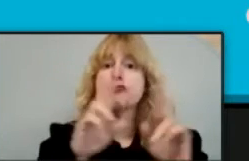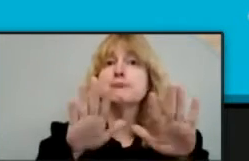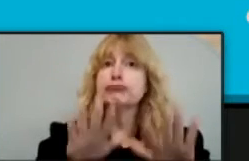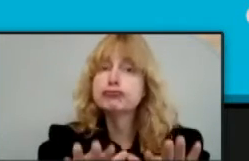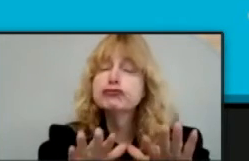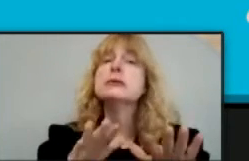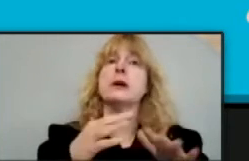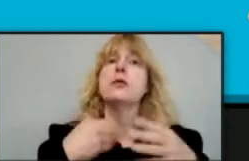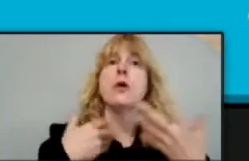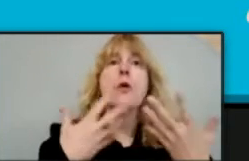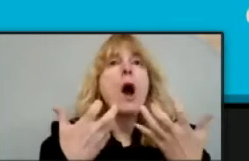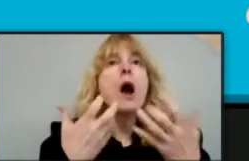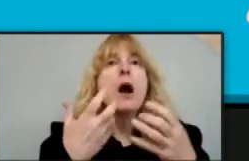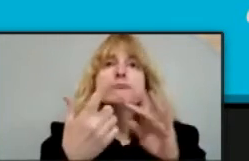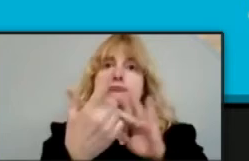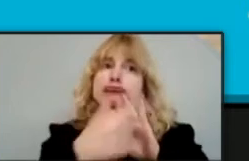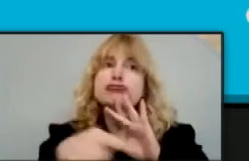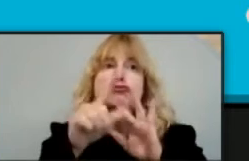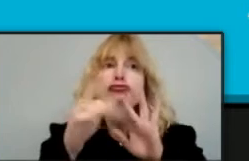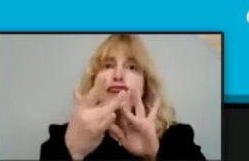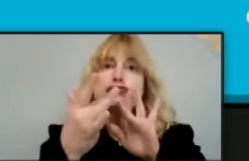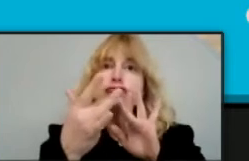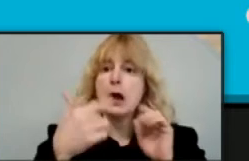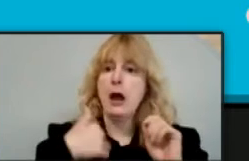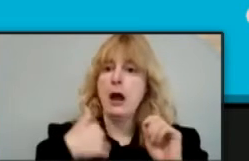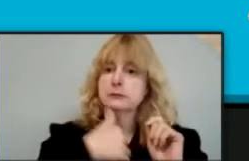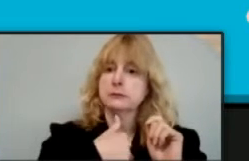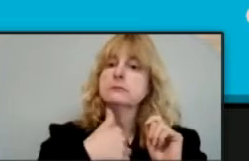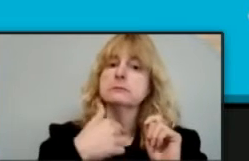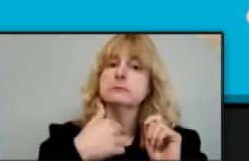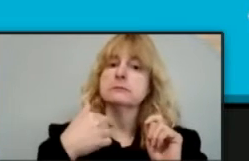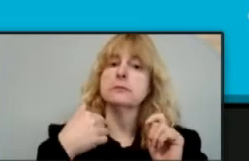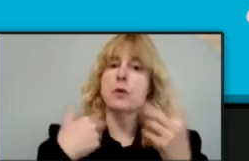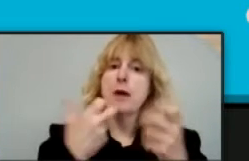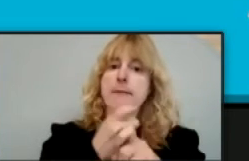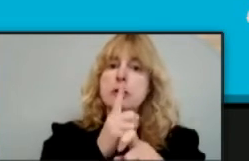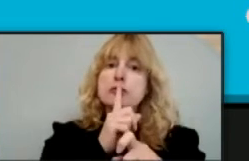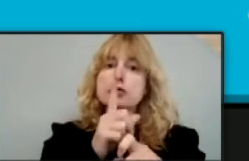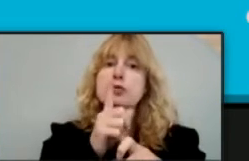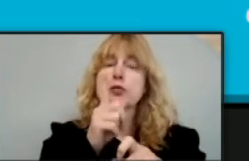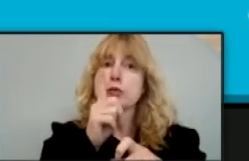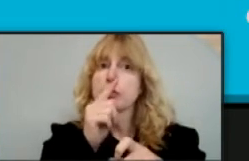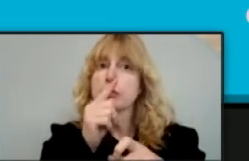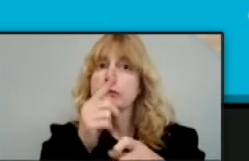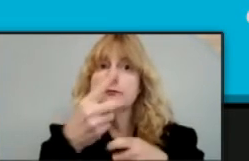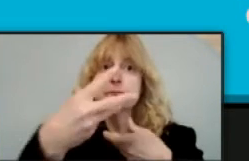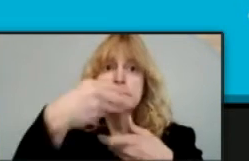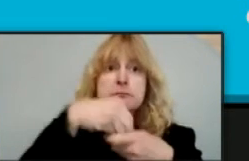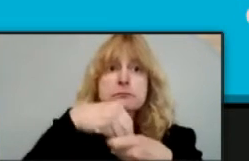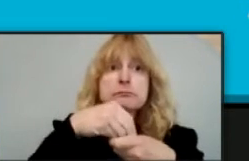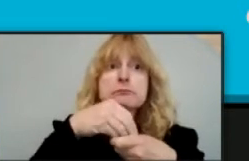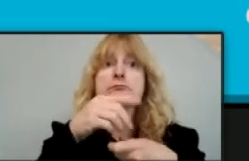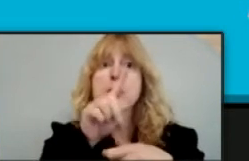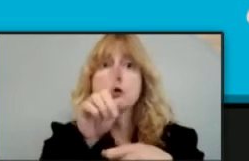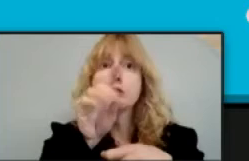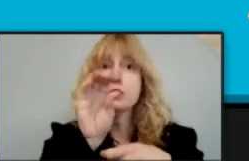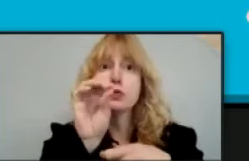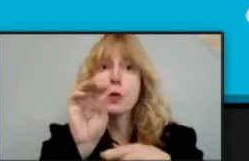in a moment or two. So we want to make sure that you and our guests that are in the Zoom are all settled in.